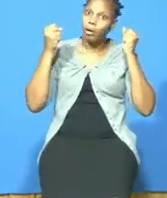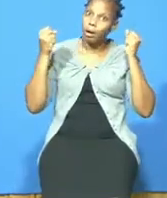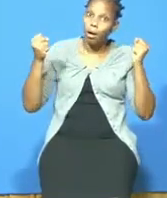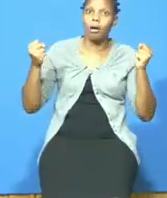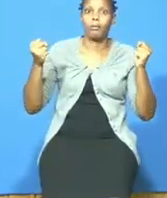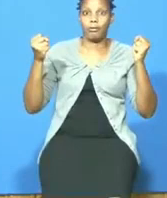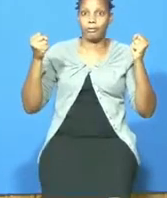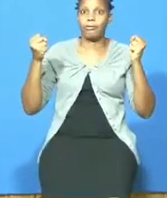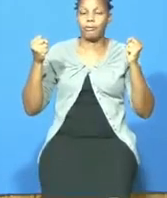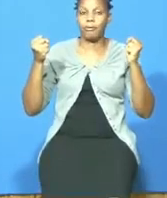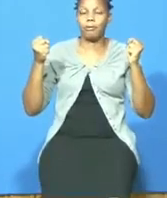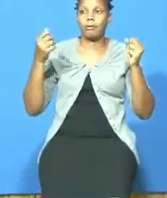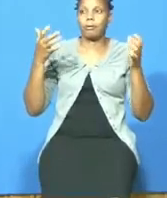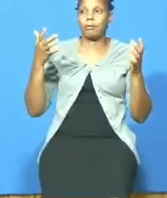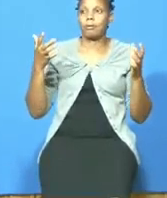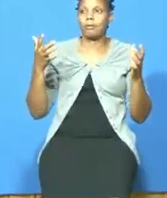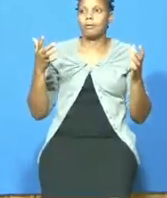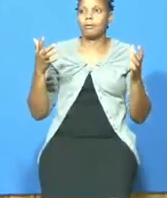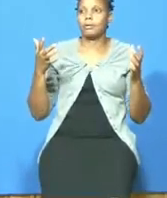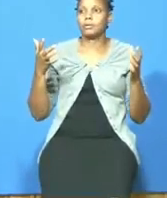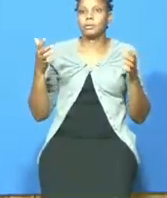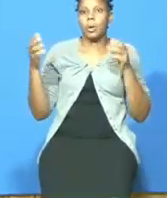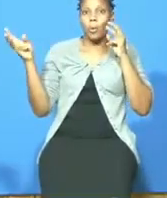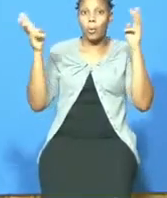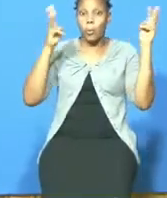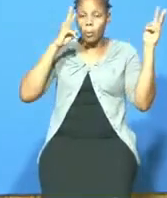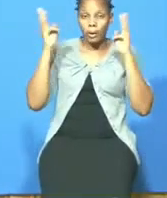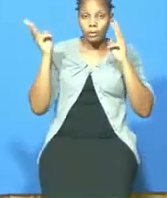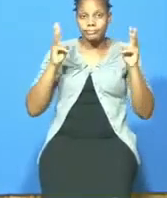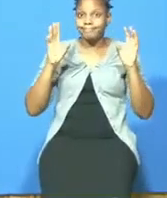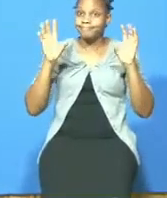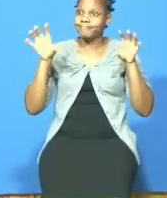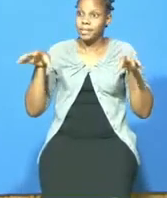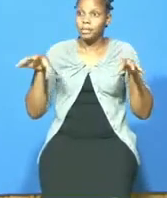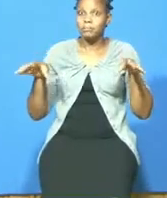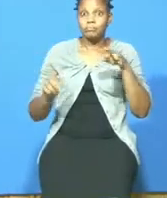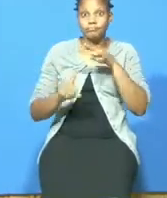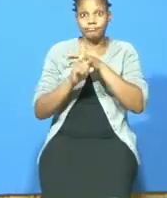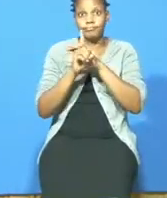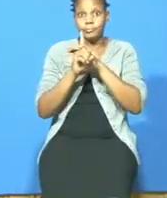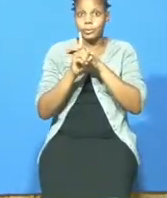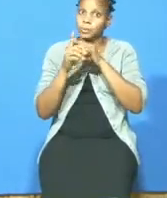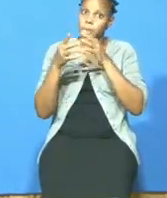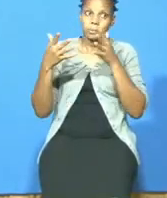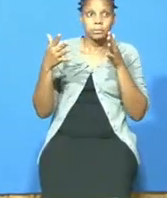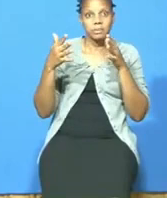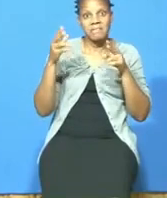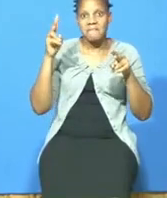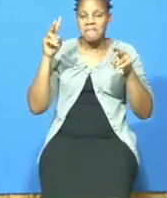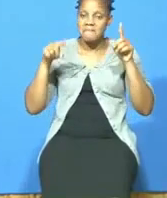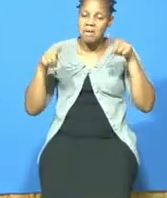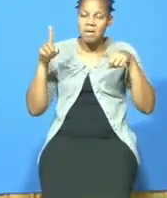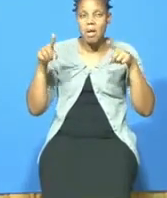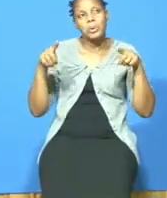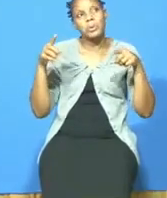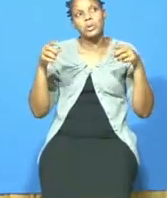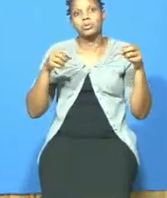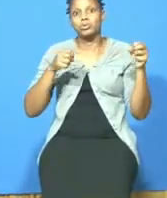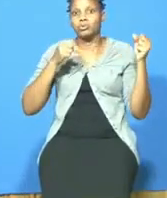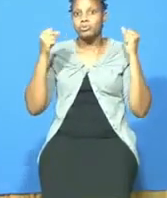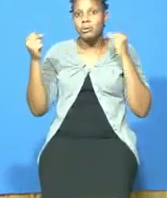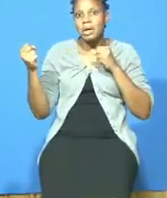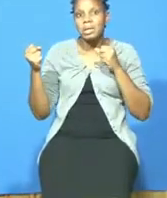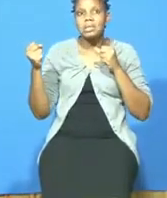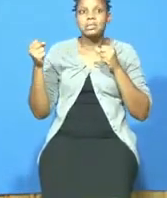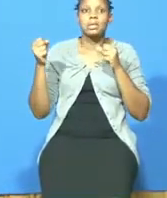of scales. Wind can appear. There are some wind that